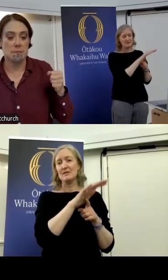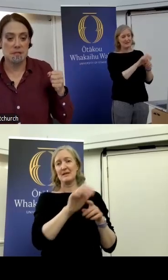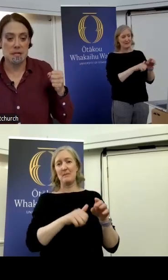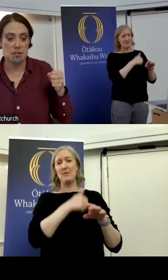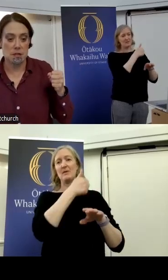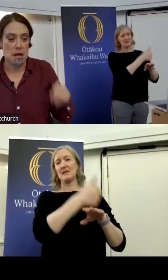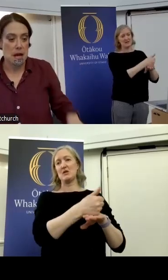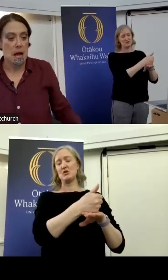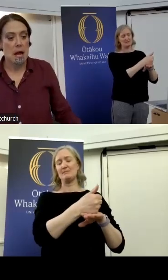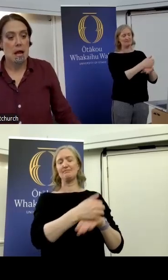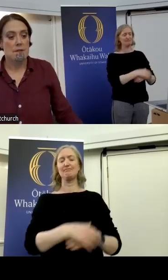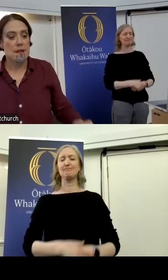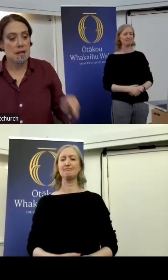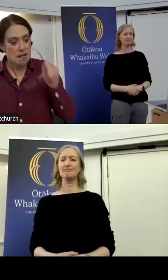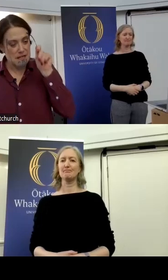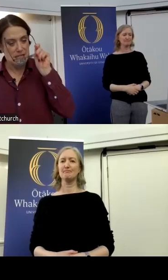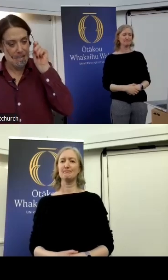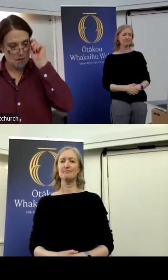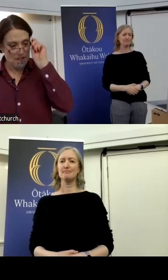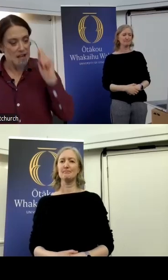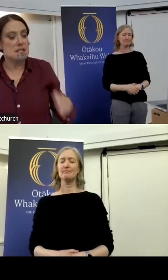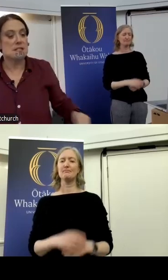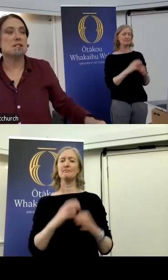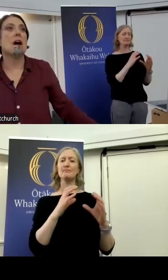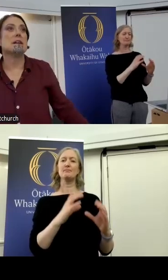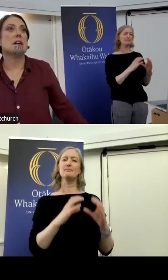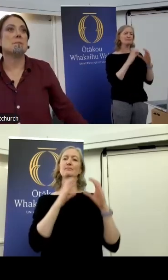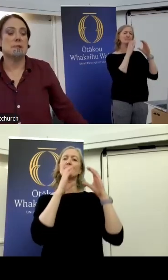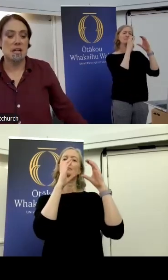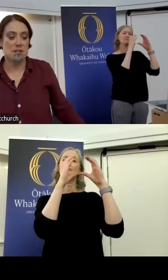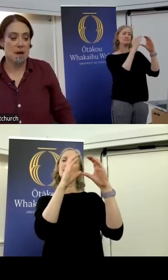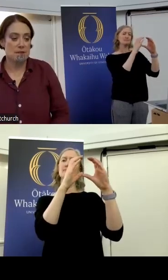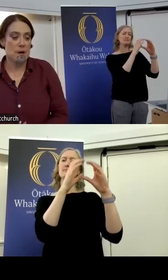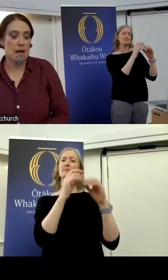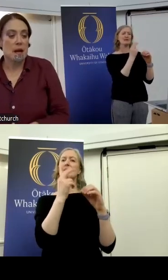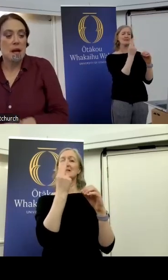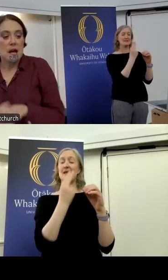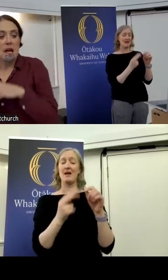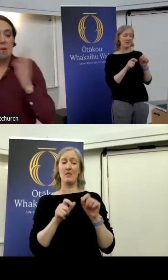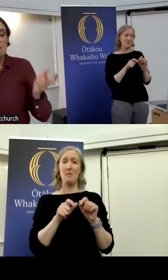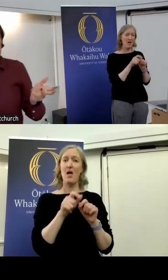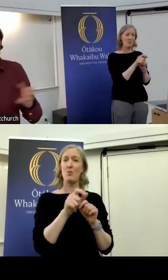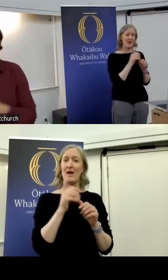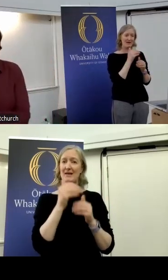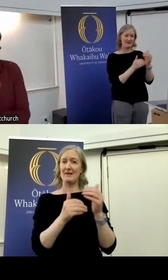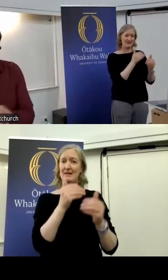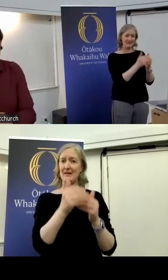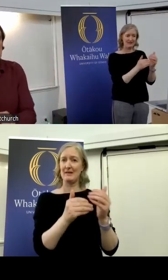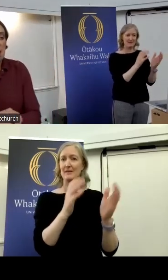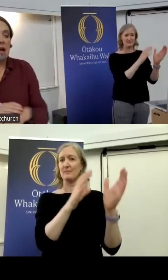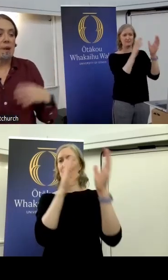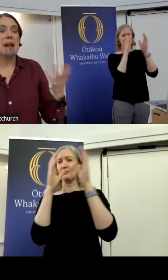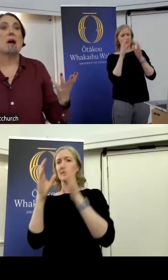affect implementation. Then the second phase is designing the implementation pathway. Implementation